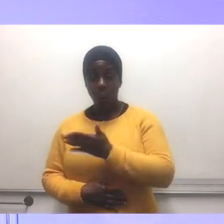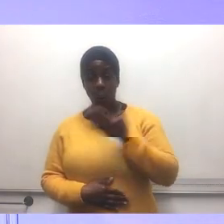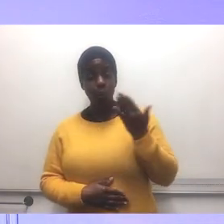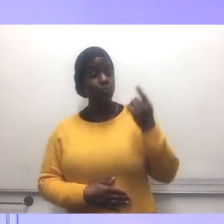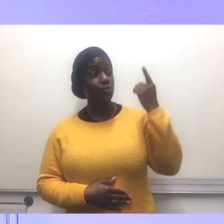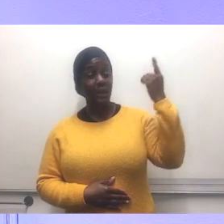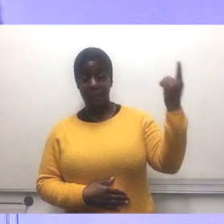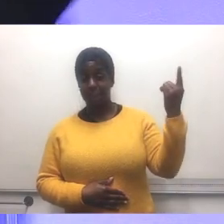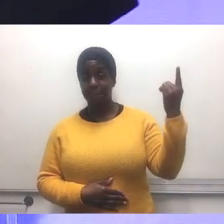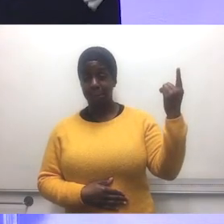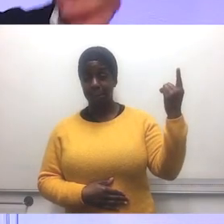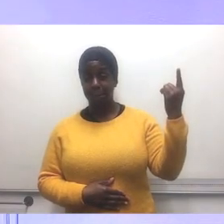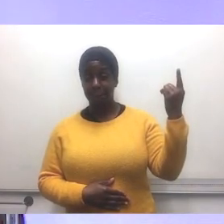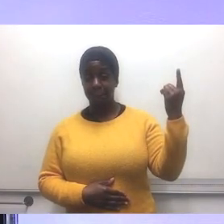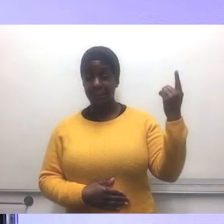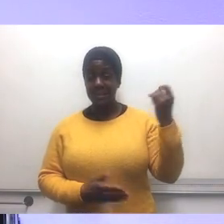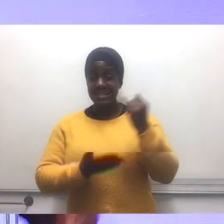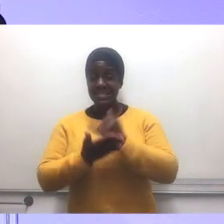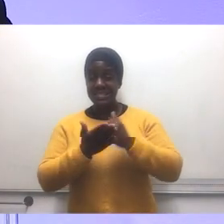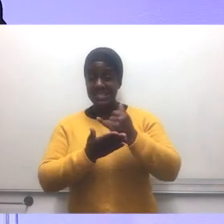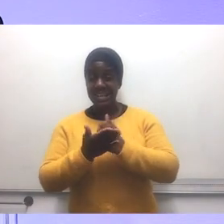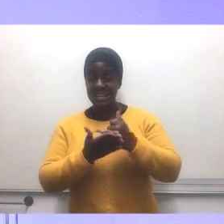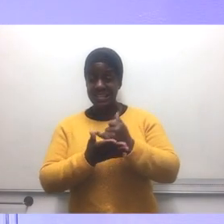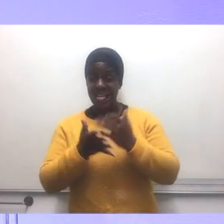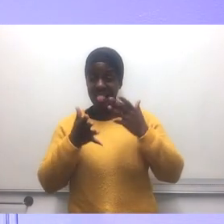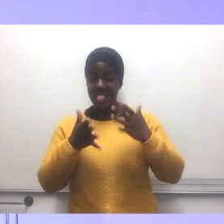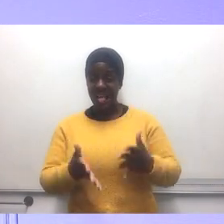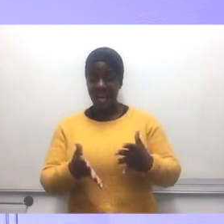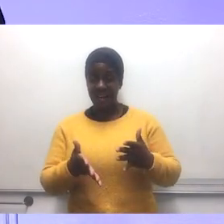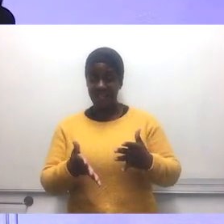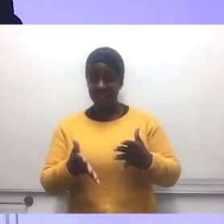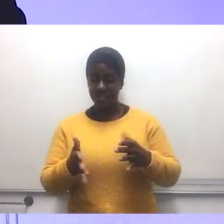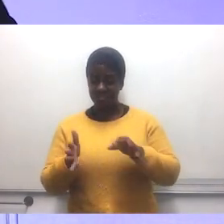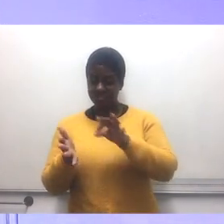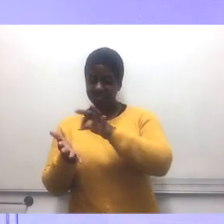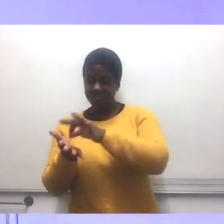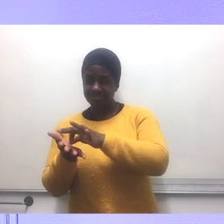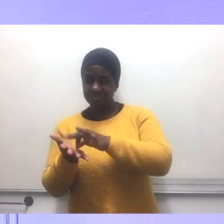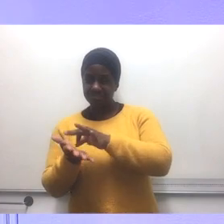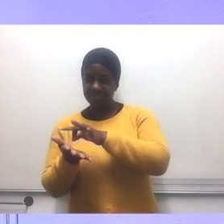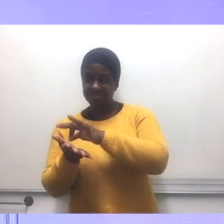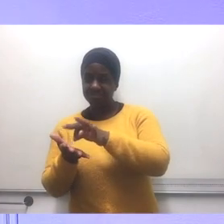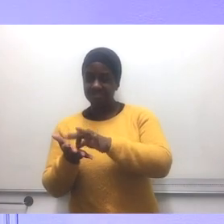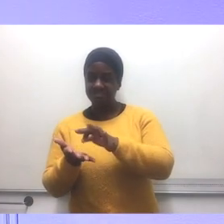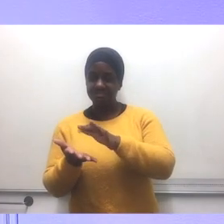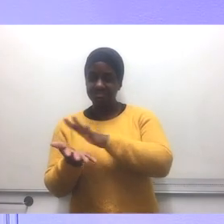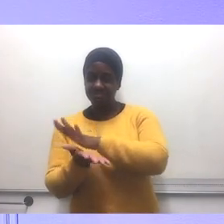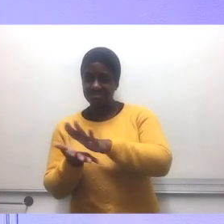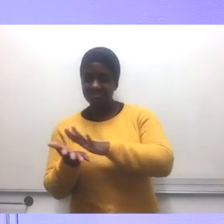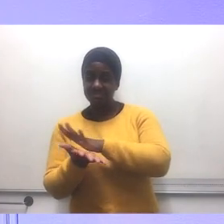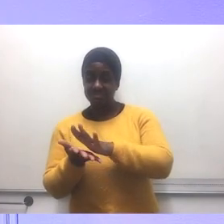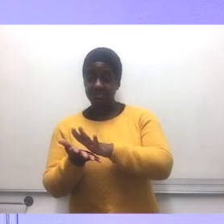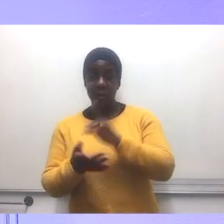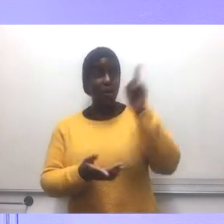you owe. Sin has left the crimson stain. He washes white as